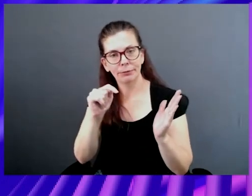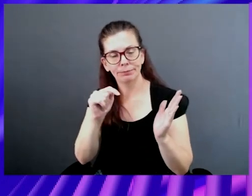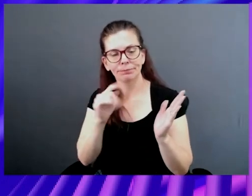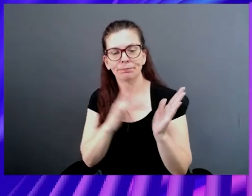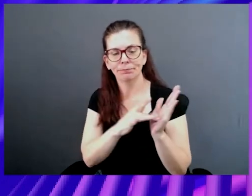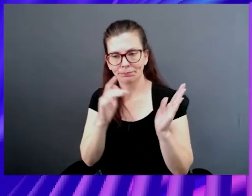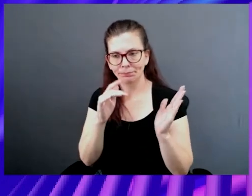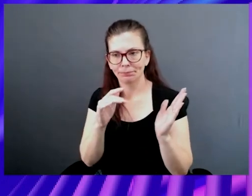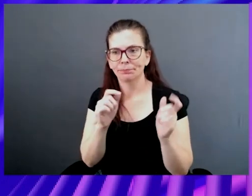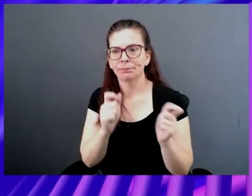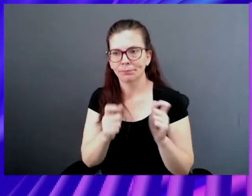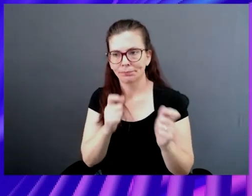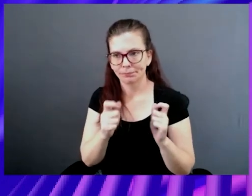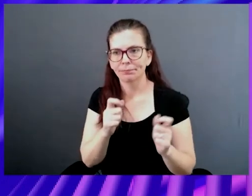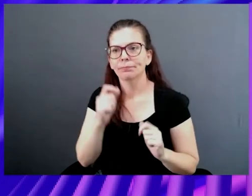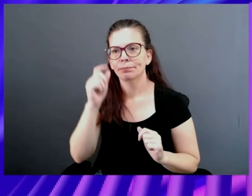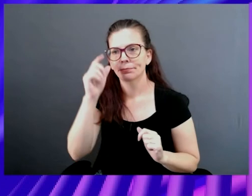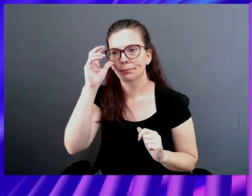and